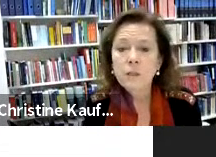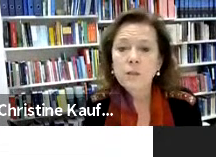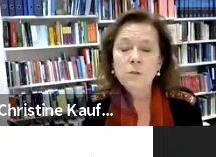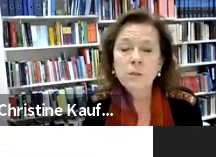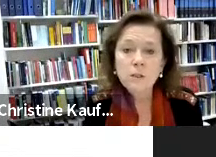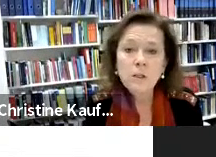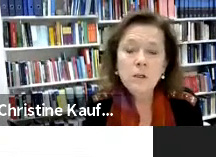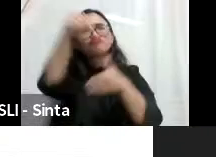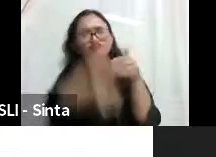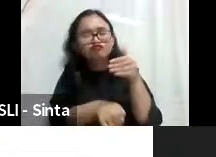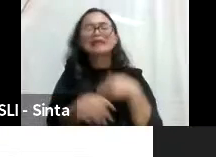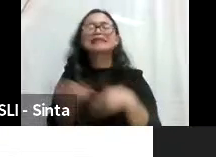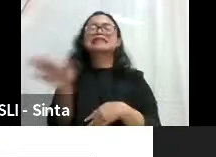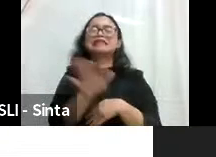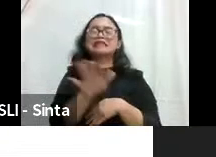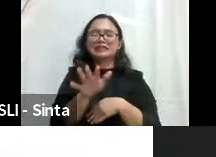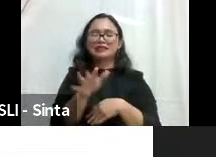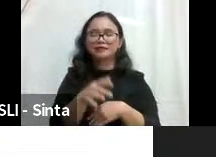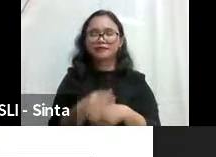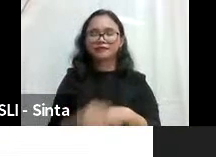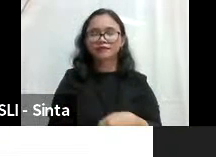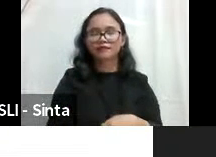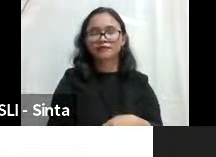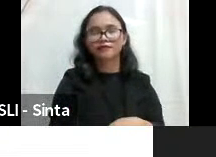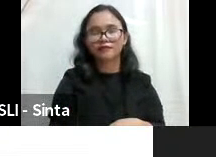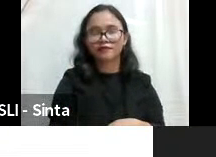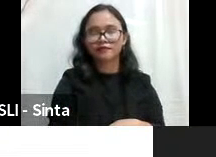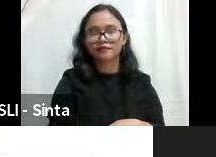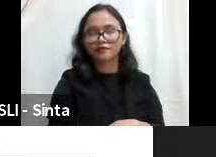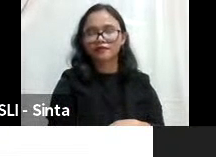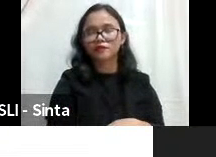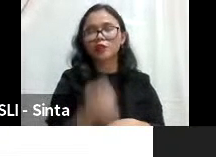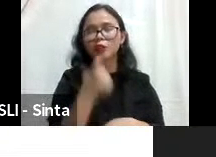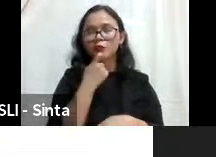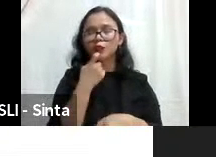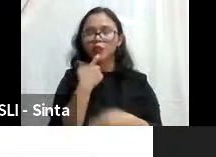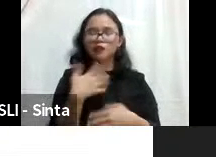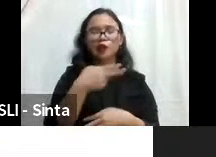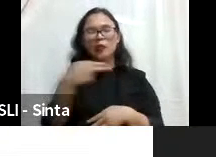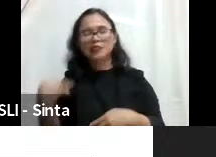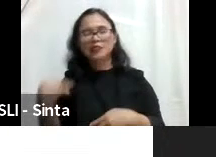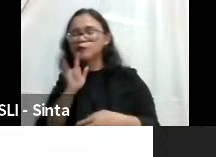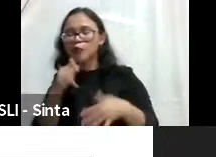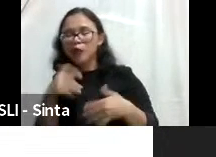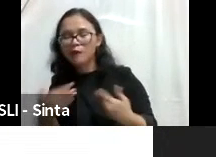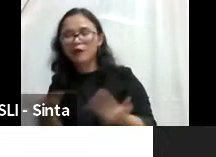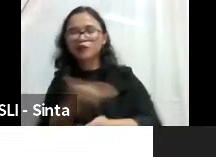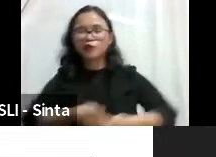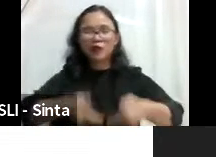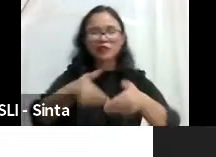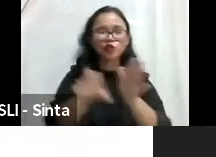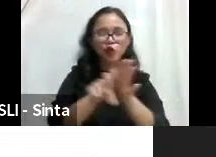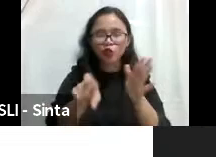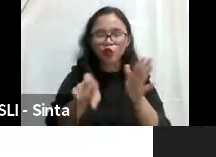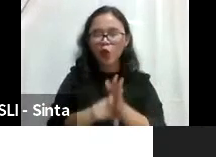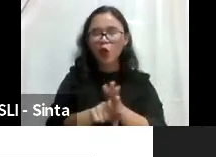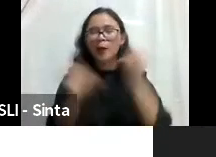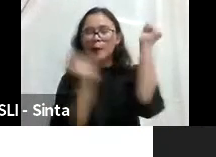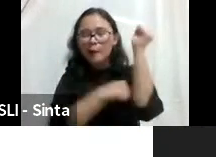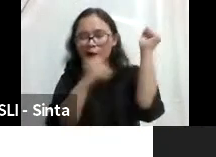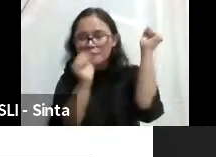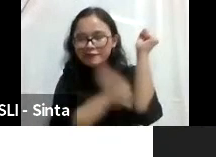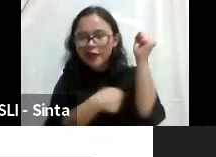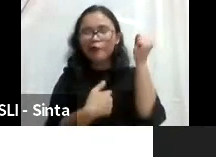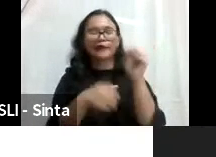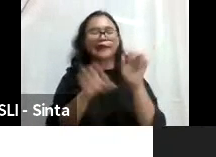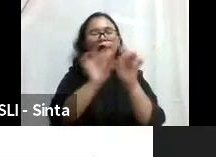is for Indonesia if we just think about palmil if we think about deforestation issues so these